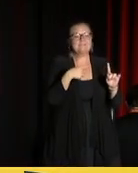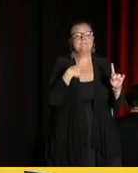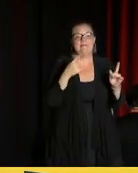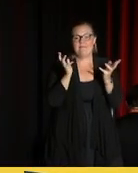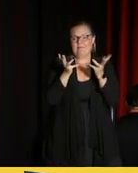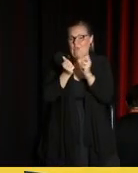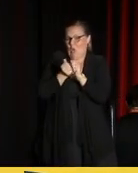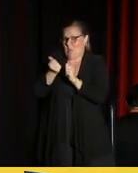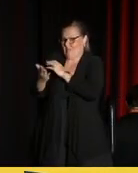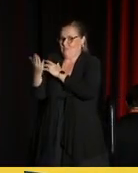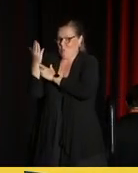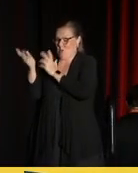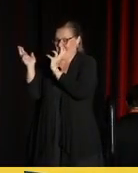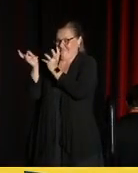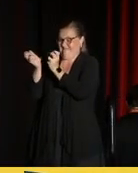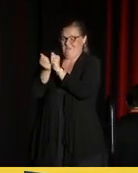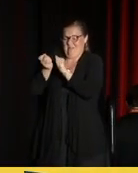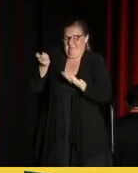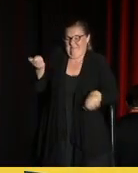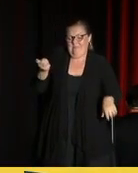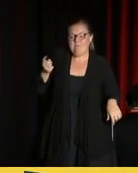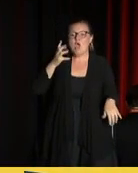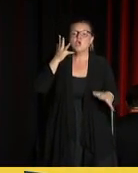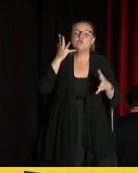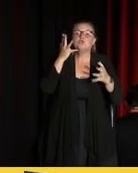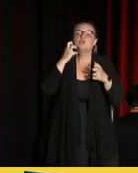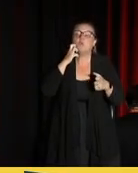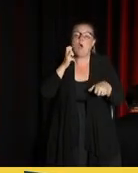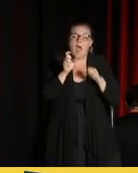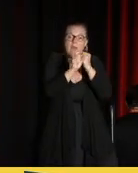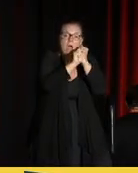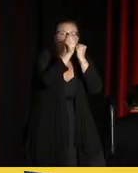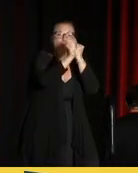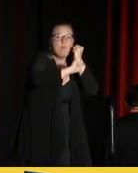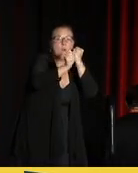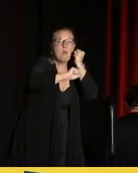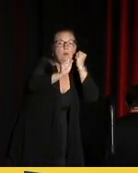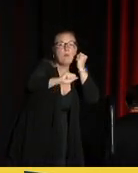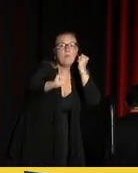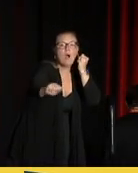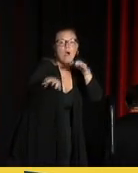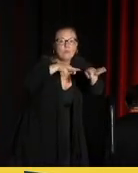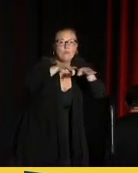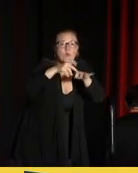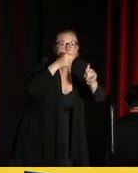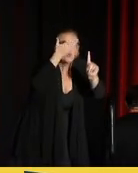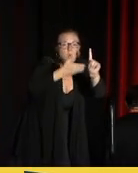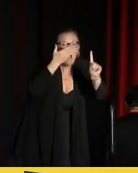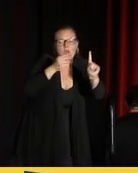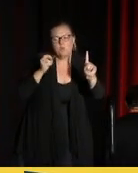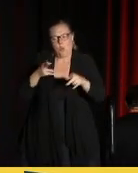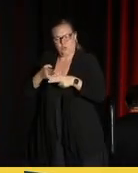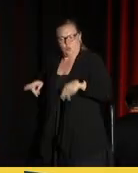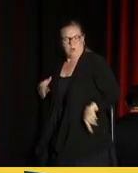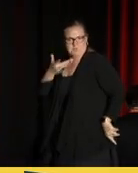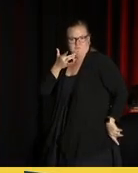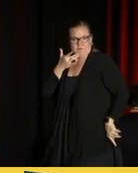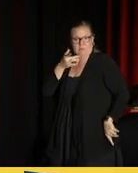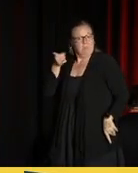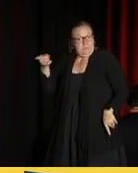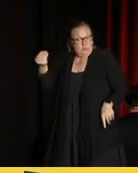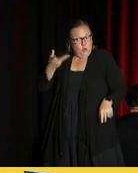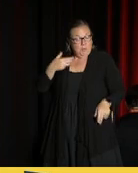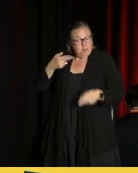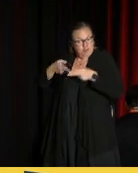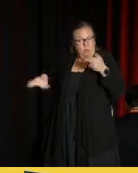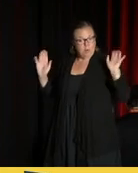talked to him this morning and I said, do you want a long introduction with your whole bio or a short one? And he said a short one. So